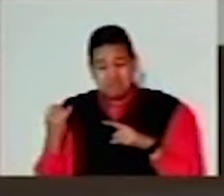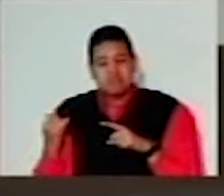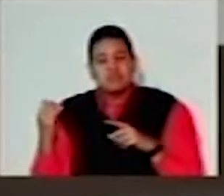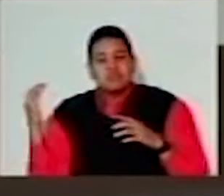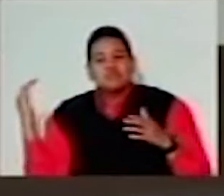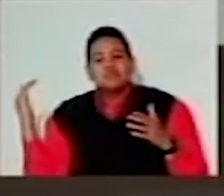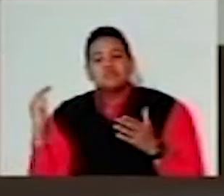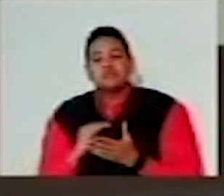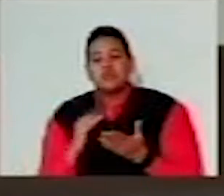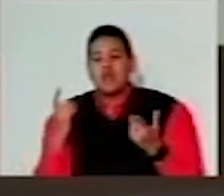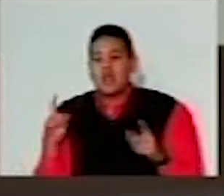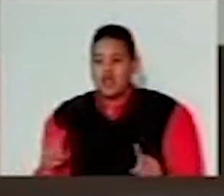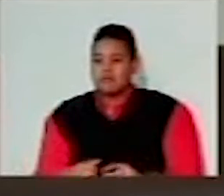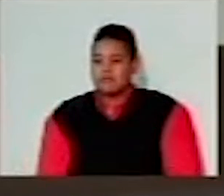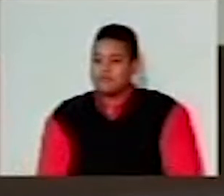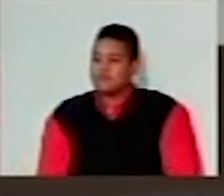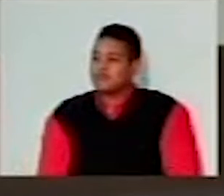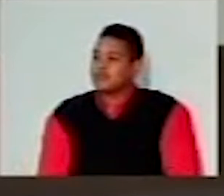people